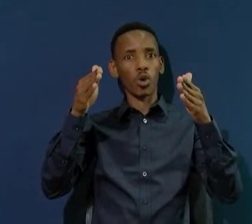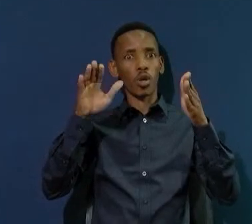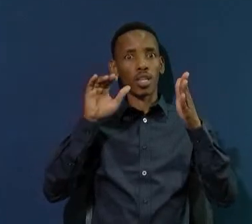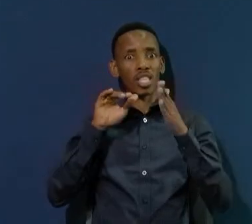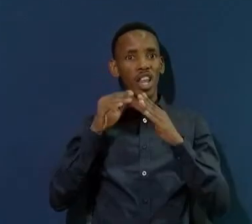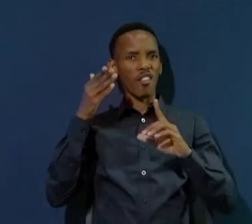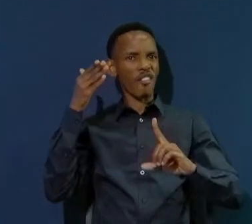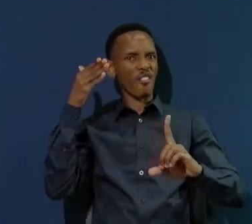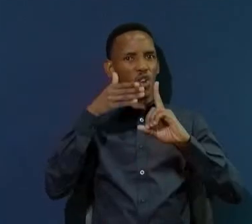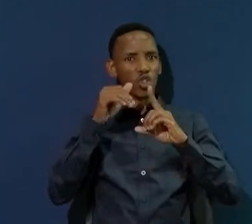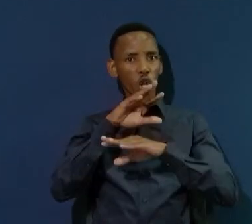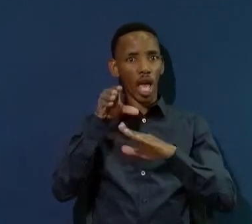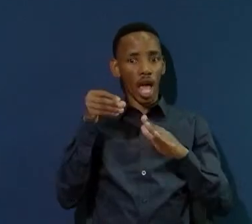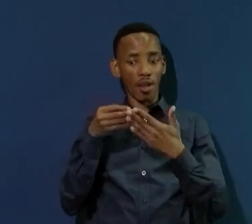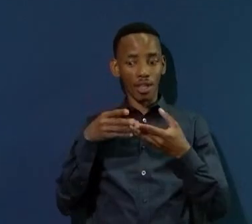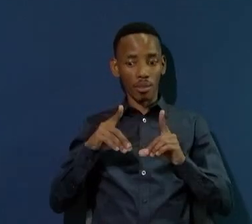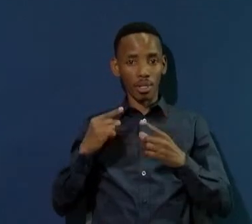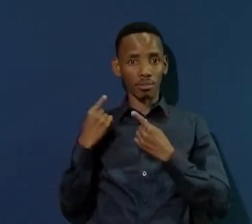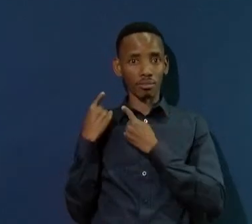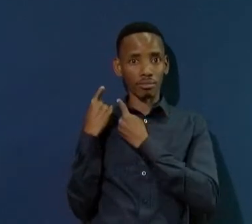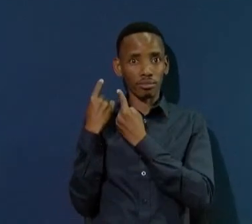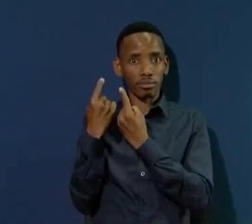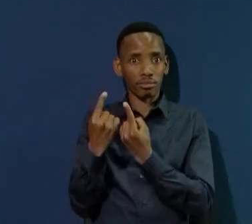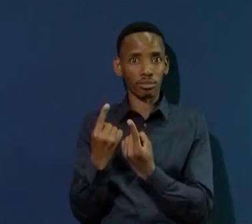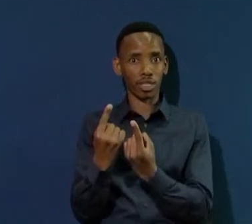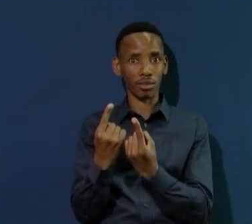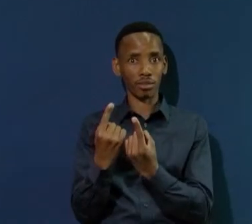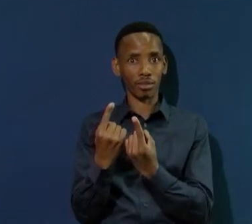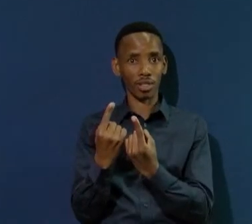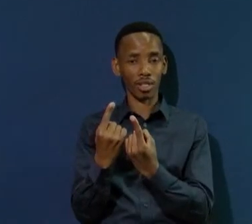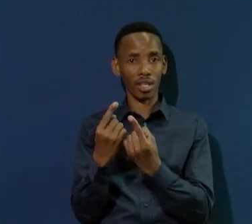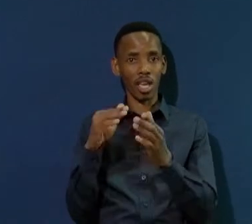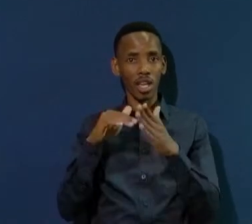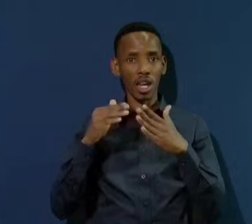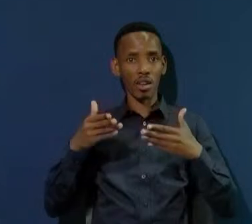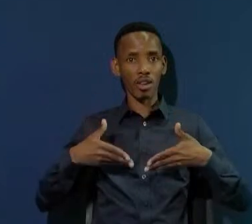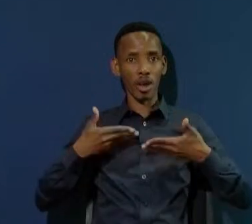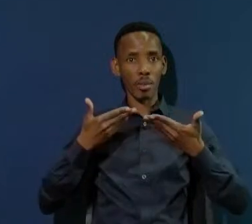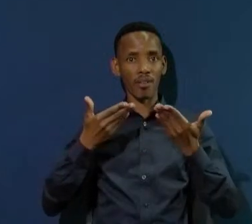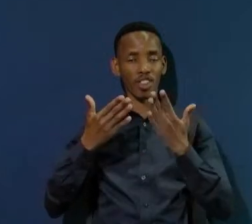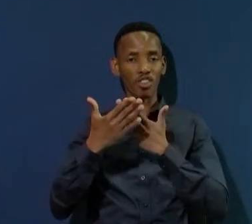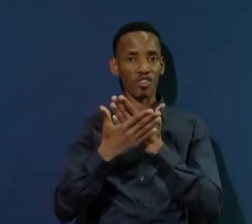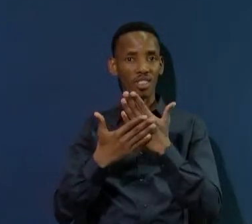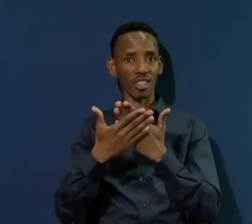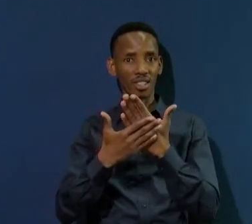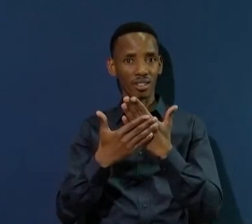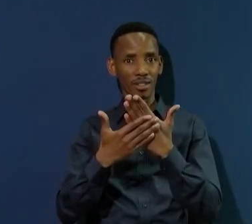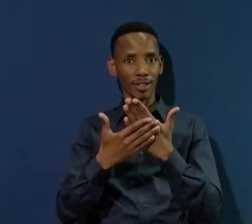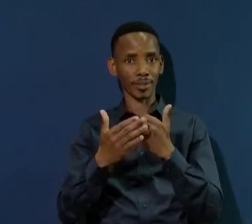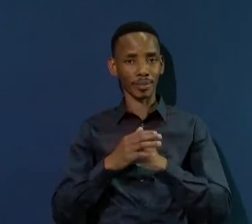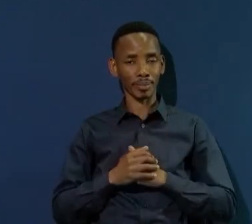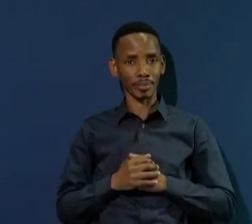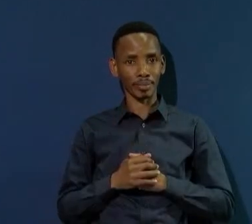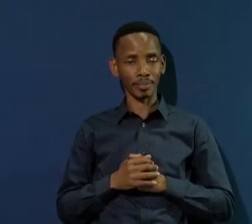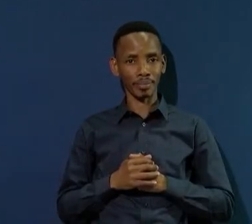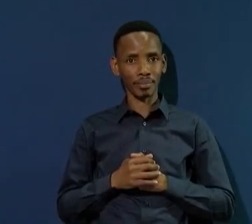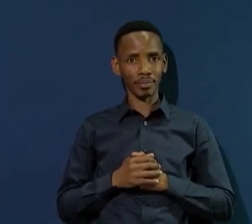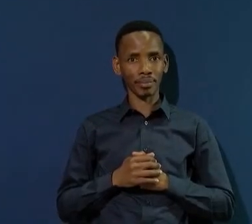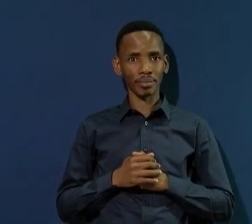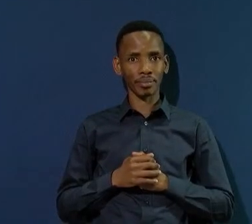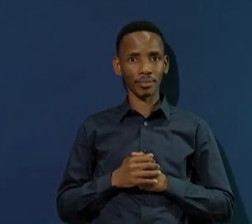moment, or what is deficient in terms of our provisions le tse dingwe tse ene gore di tsamaisa ditlhopho? I